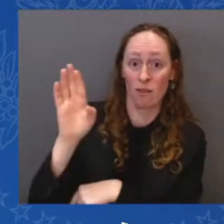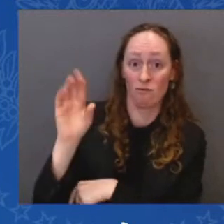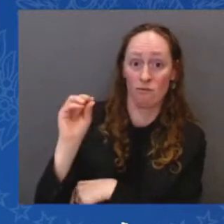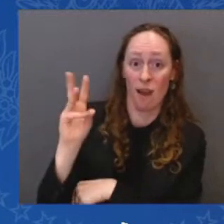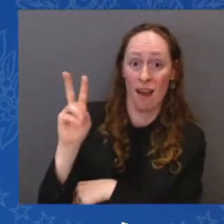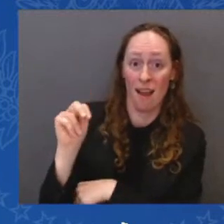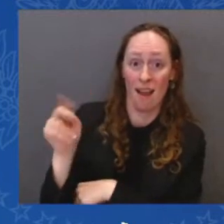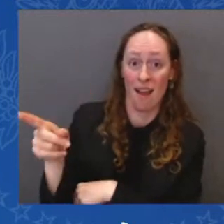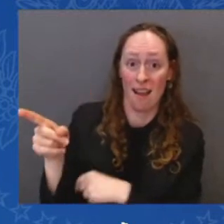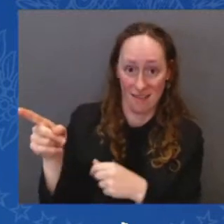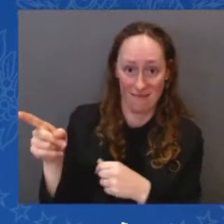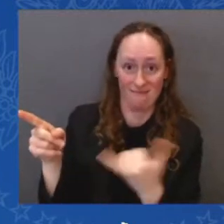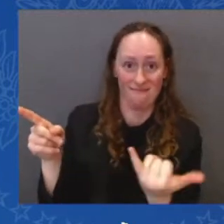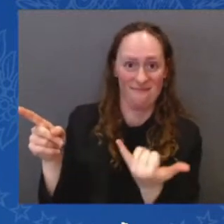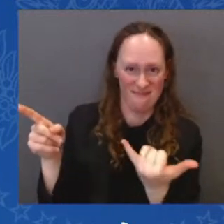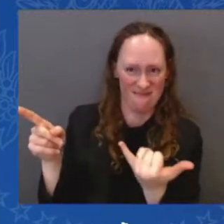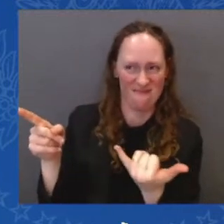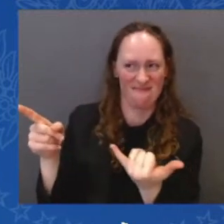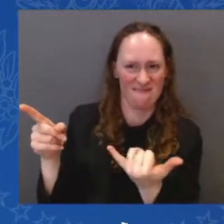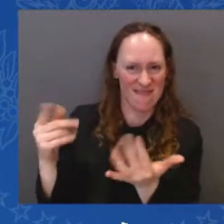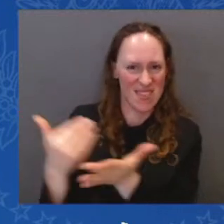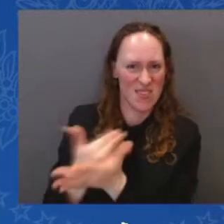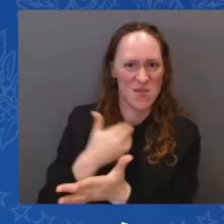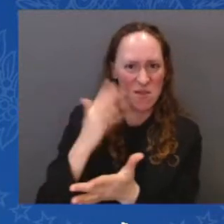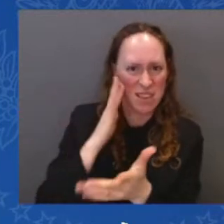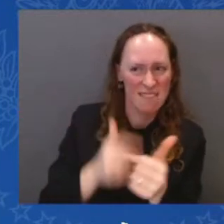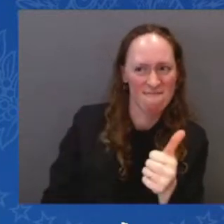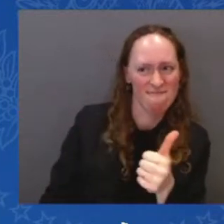Staff. Congratulations, old buddy.